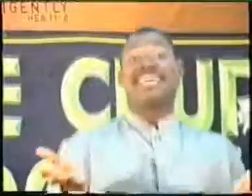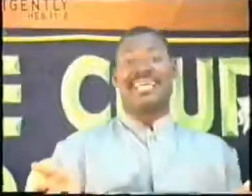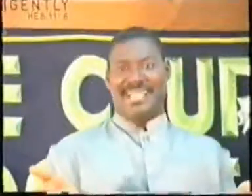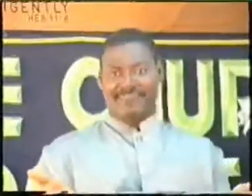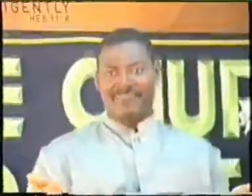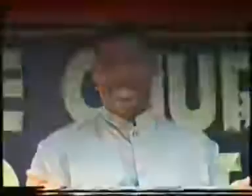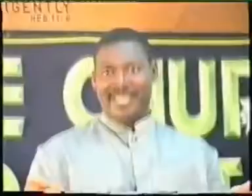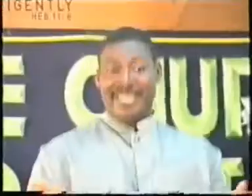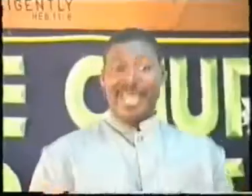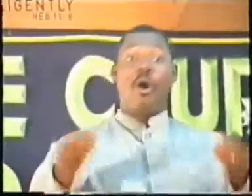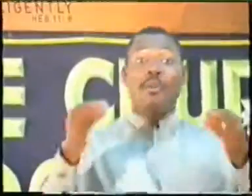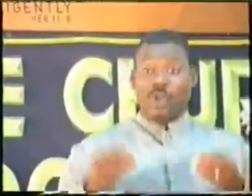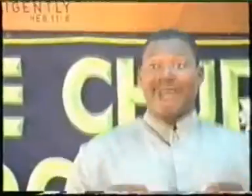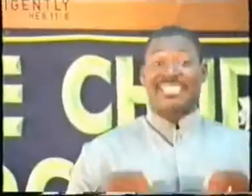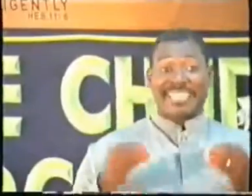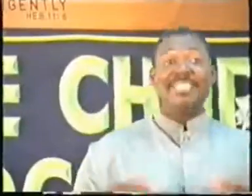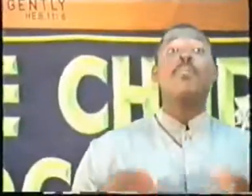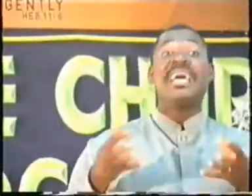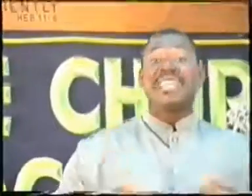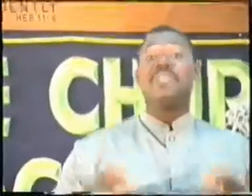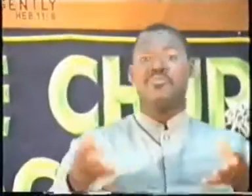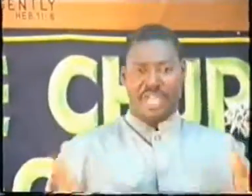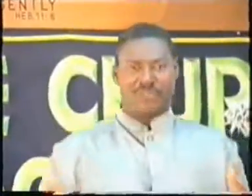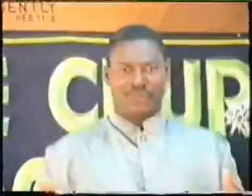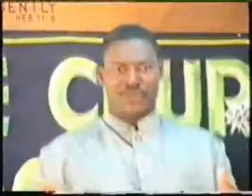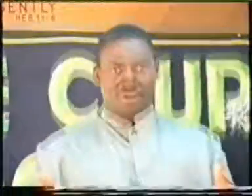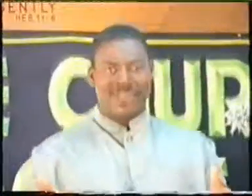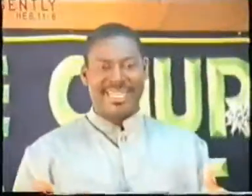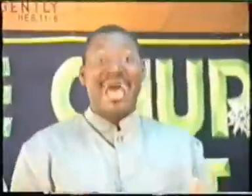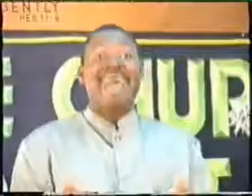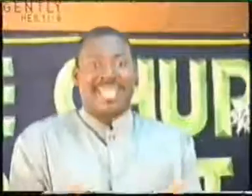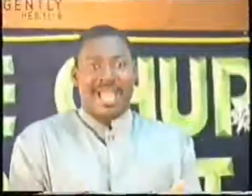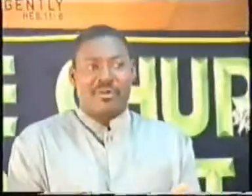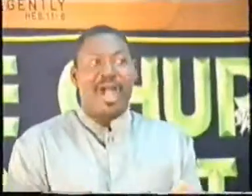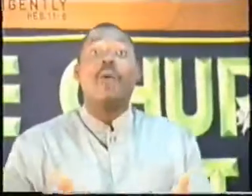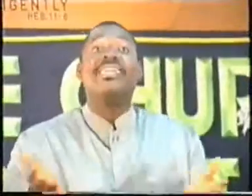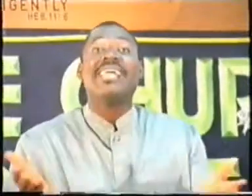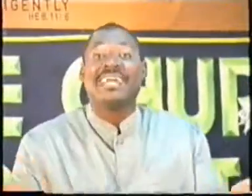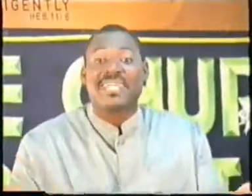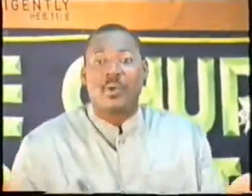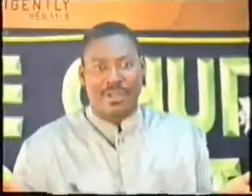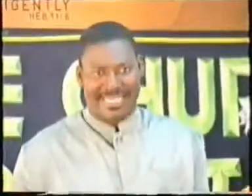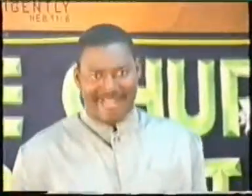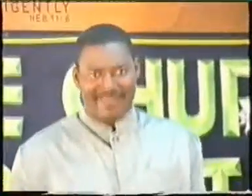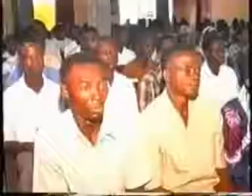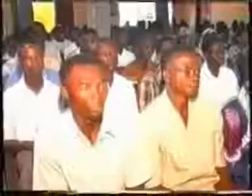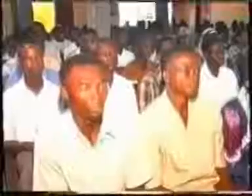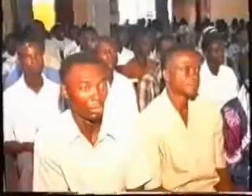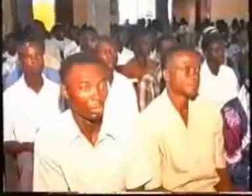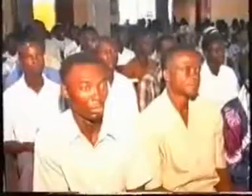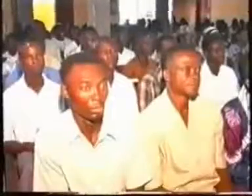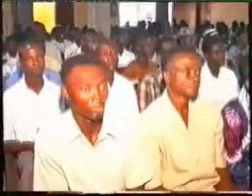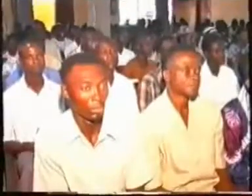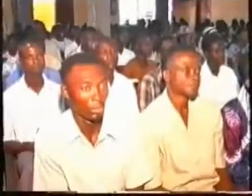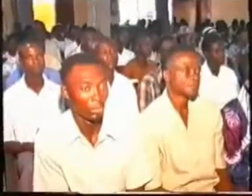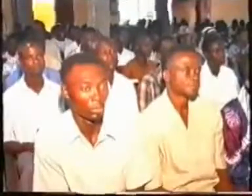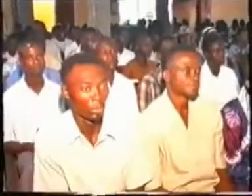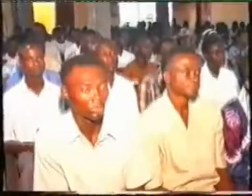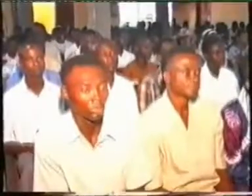omu ankasadia. Na omu toy asasin no minya si canubi and susuno. Na sikano, e one yankasa one dia. The meaning